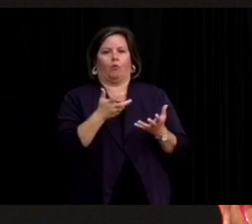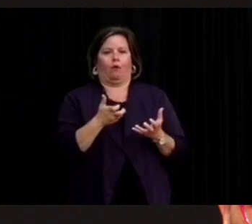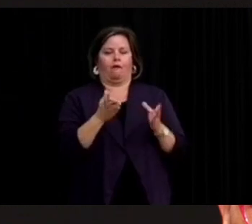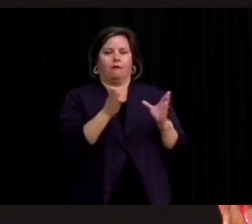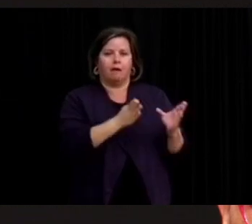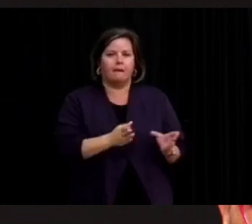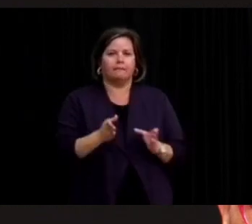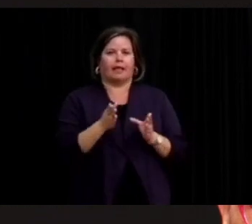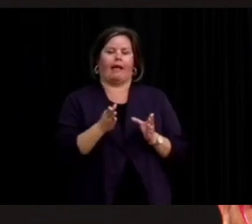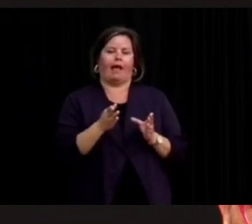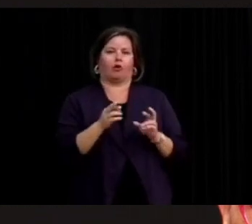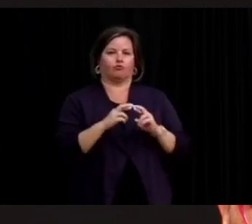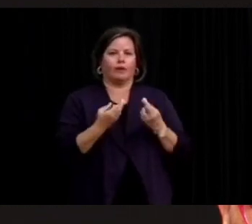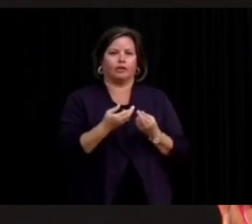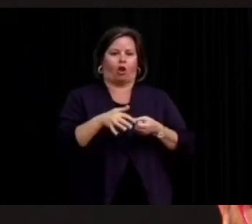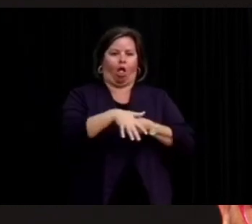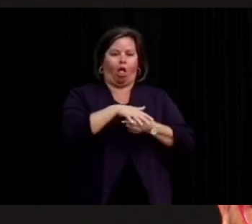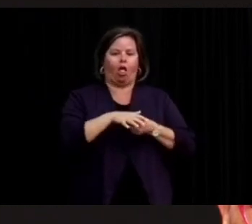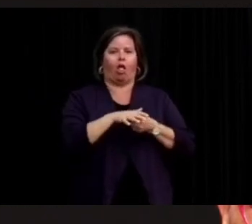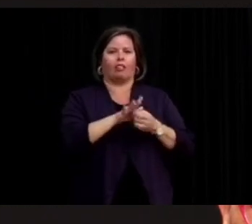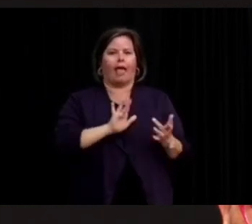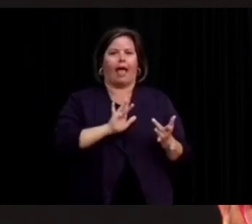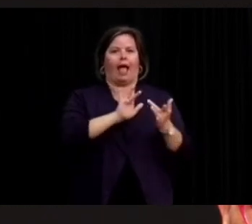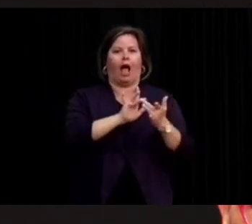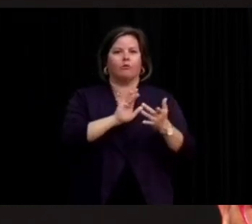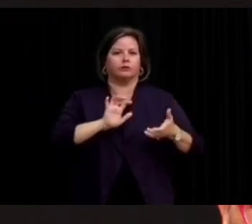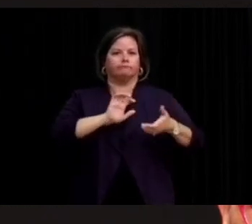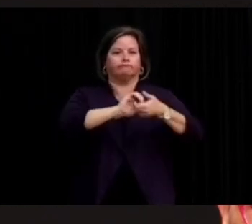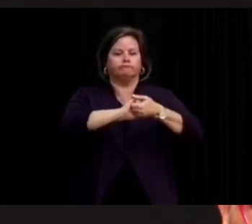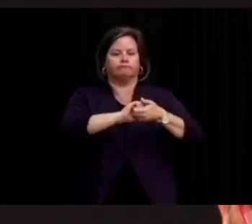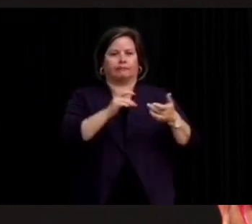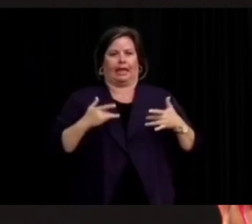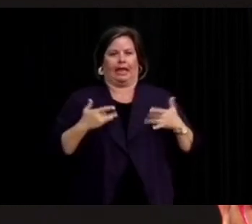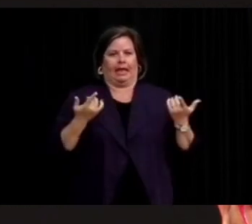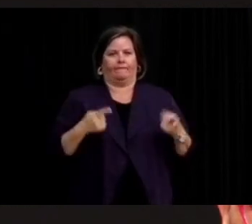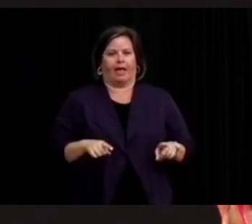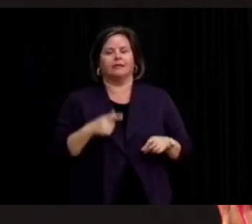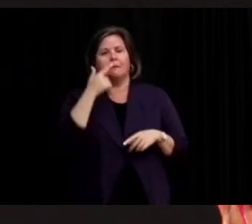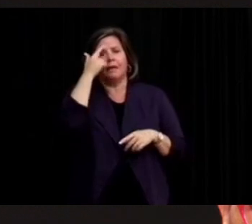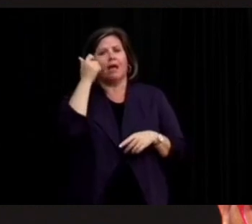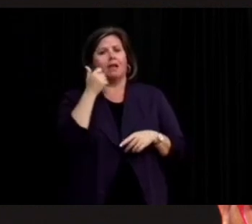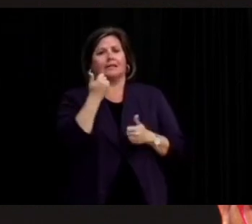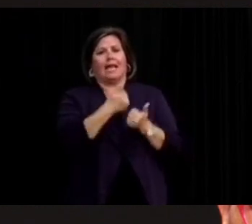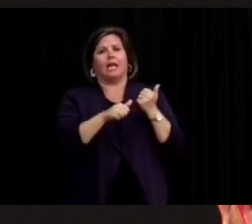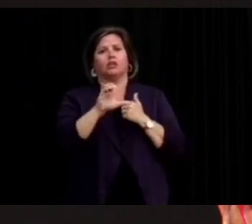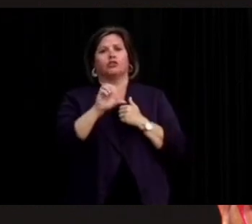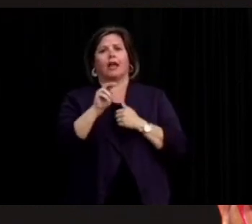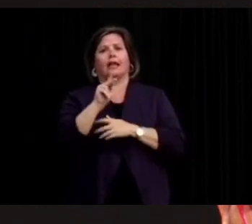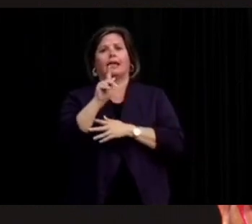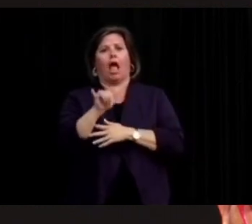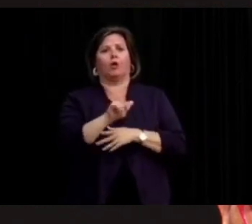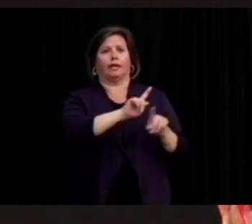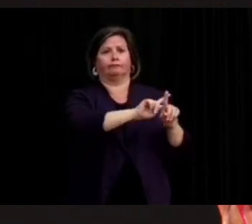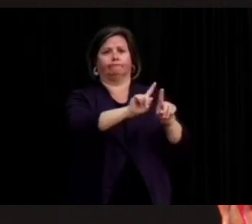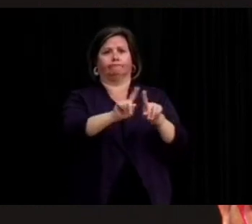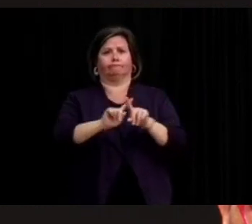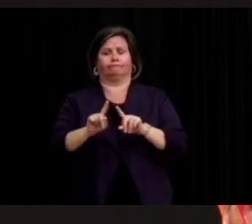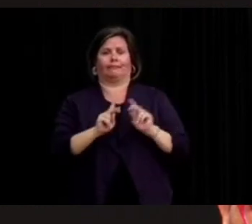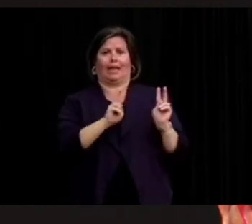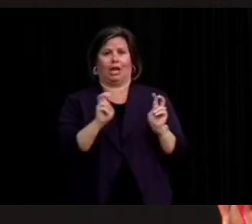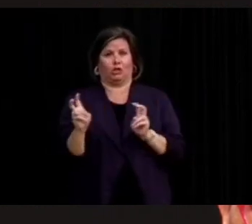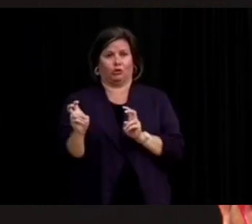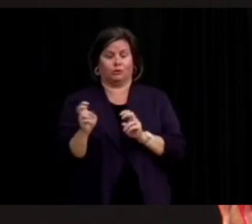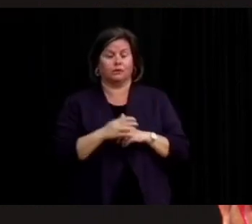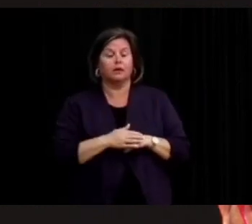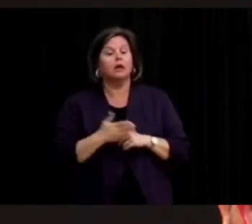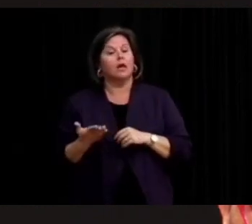landlord outreach events because every county, we're seeing different issues in each county. So, opposed to the previous events that we did,